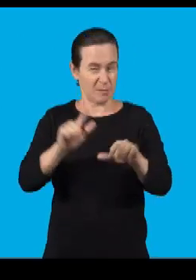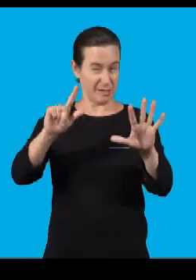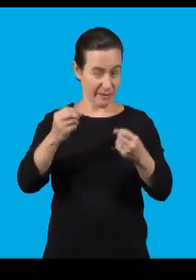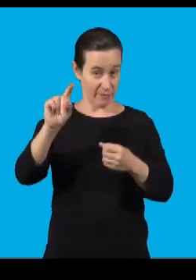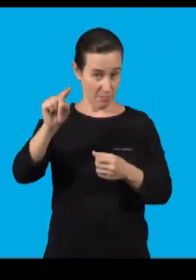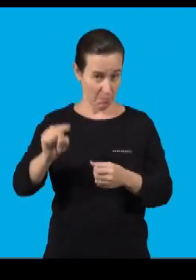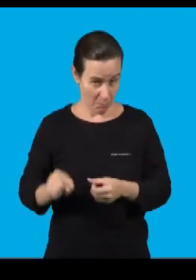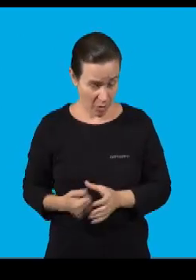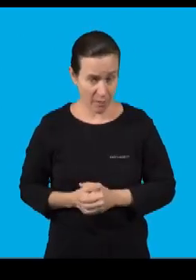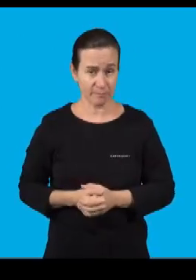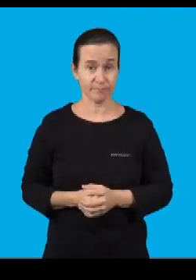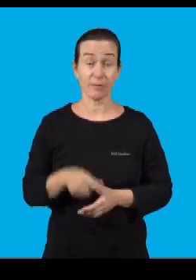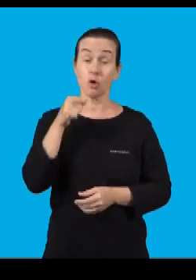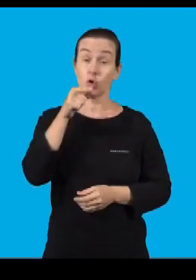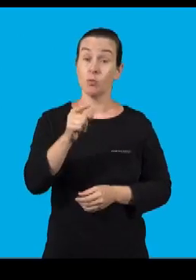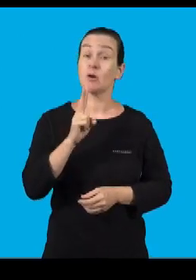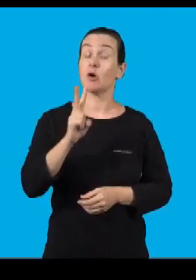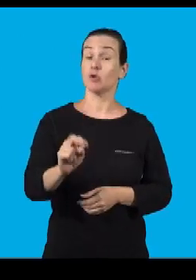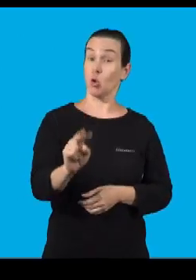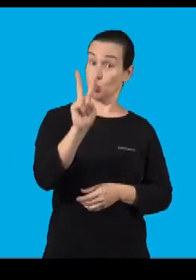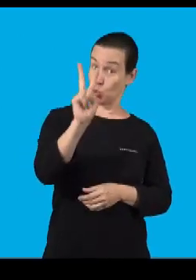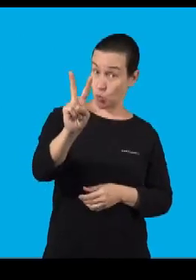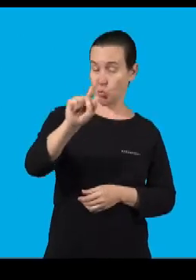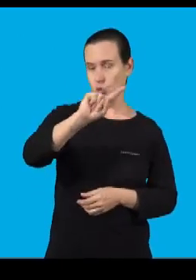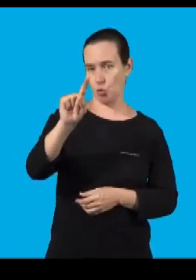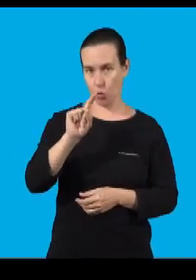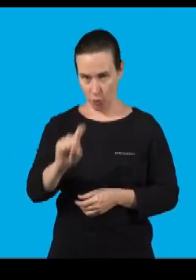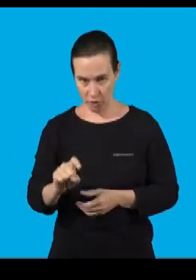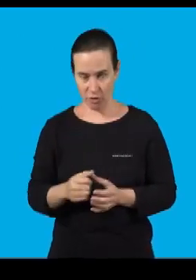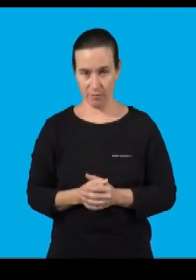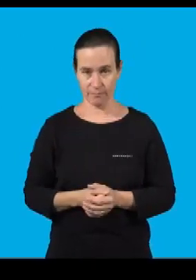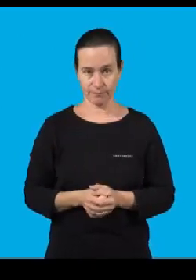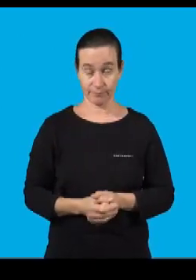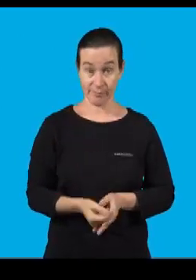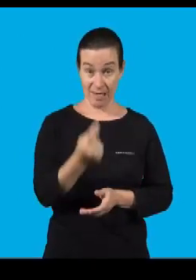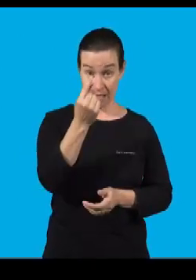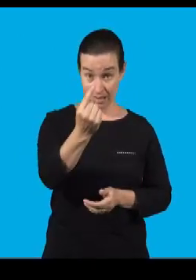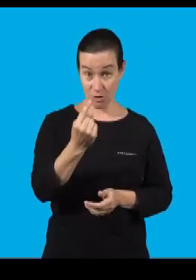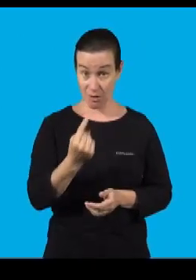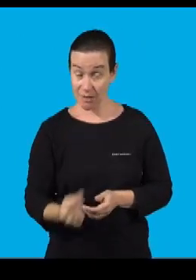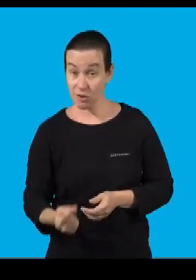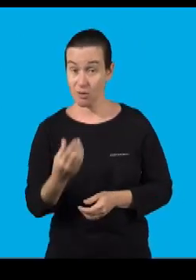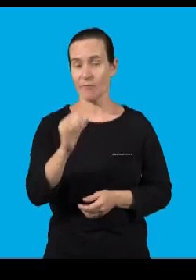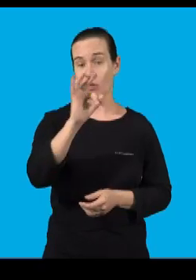required to answer 2 questions, all right, from this section, and each question will carry 35 marks, all